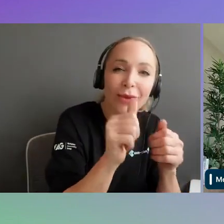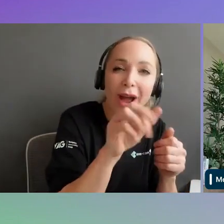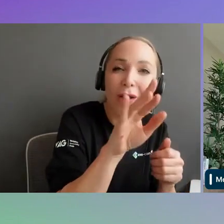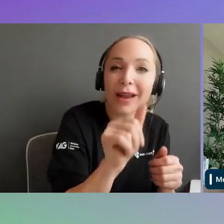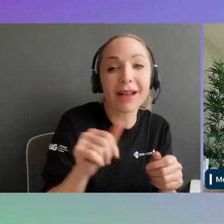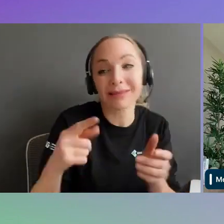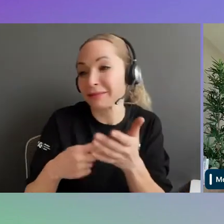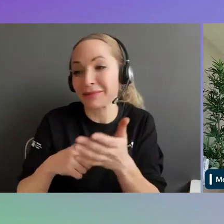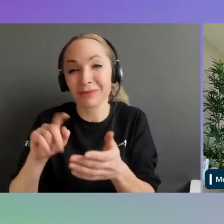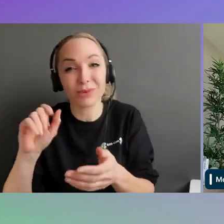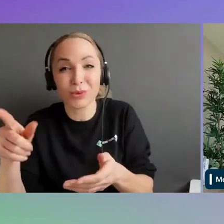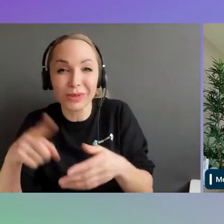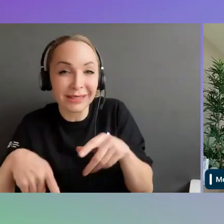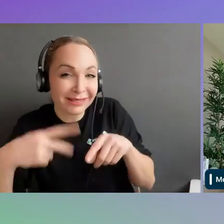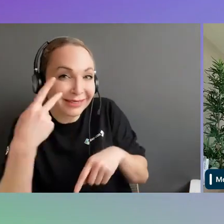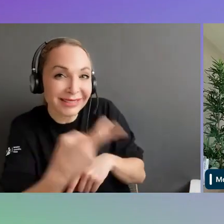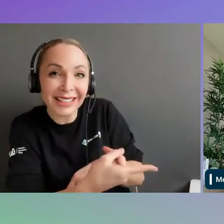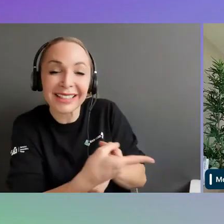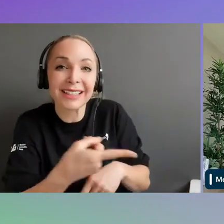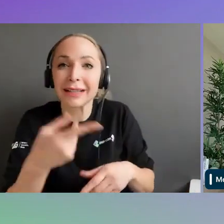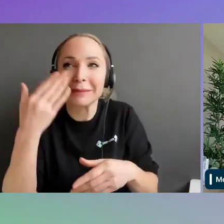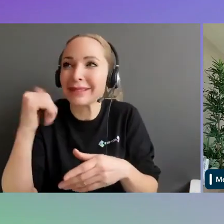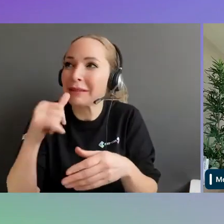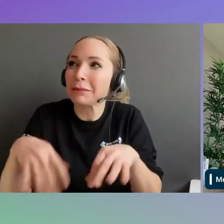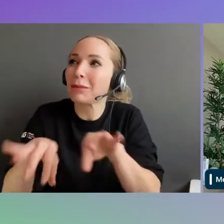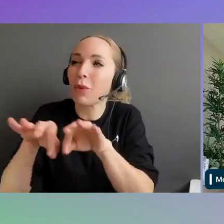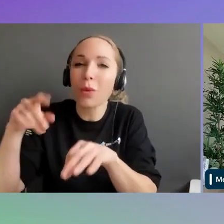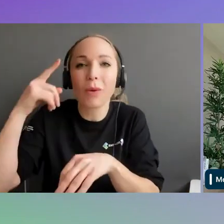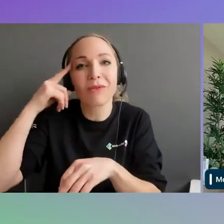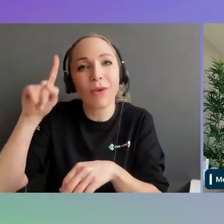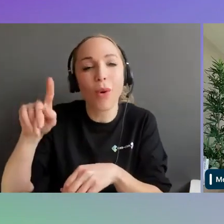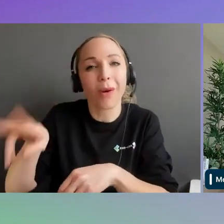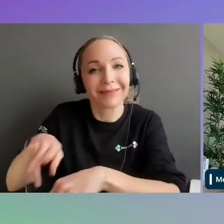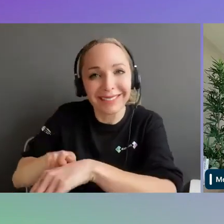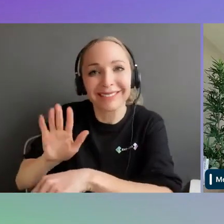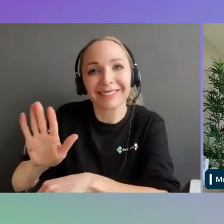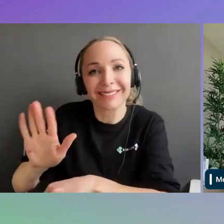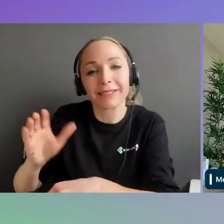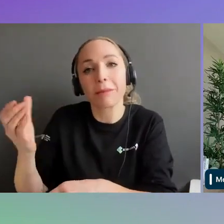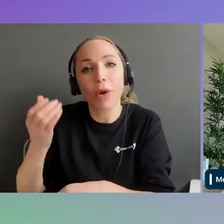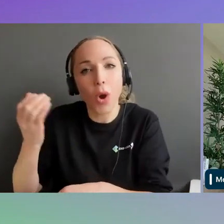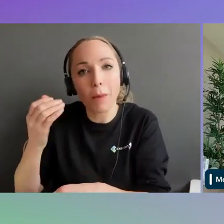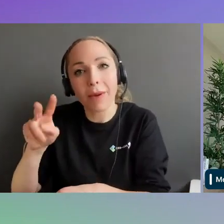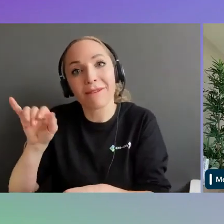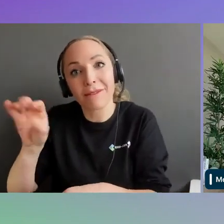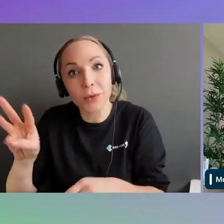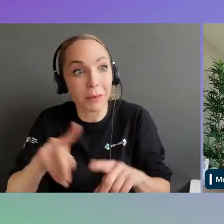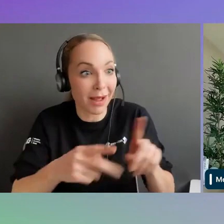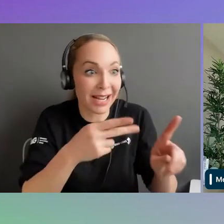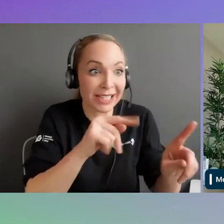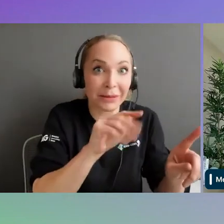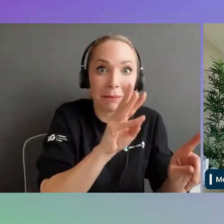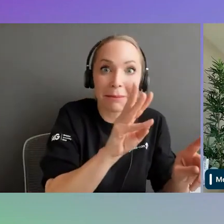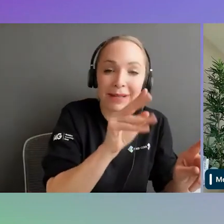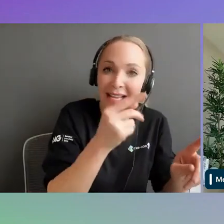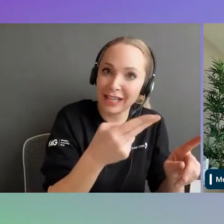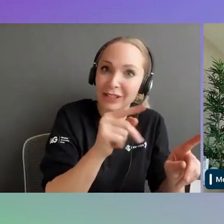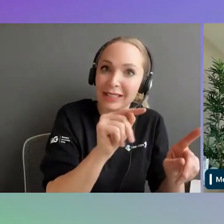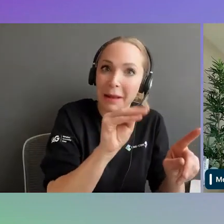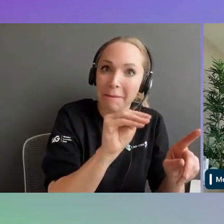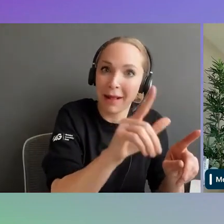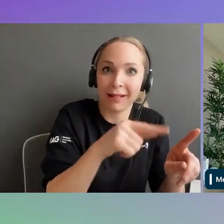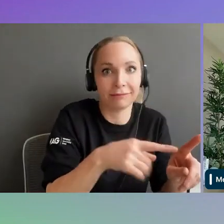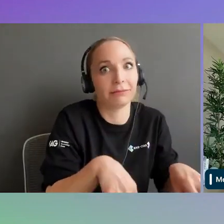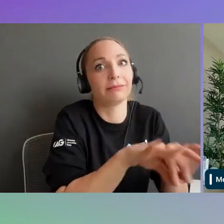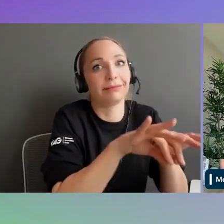not relevant to the mobile views, the native mobile views, but it is super relevant to HTML. So we actually have a lot of people who kind of take